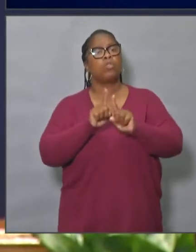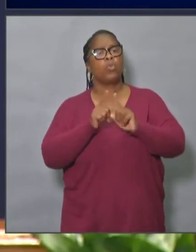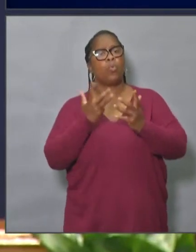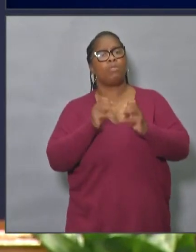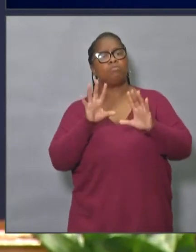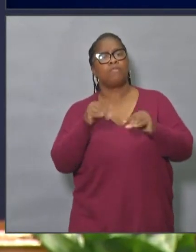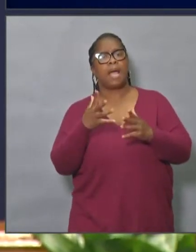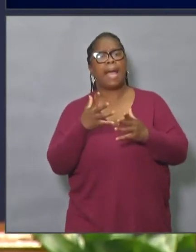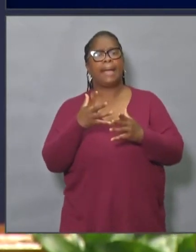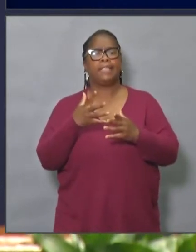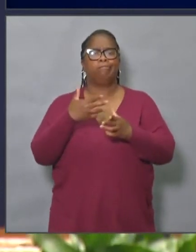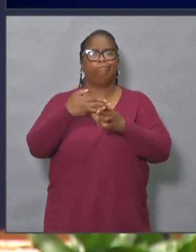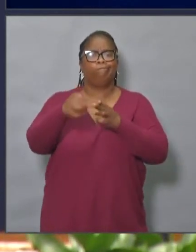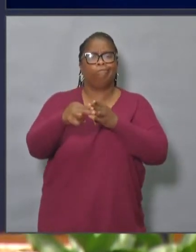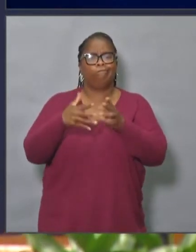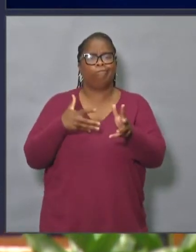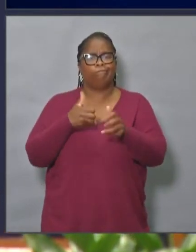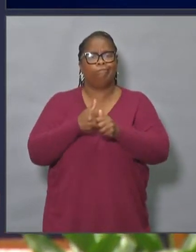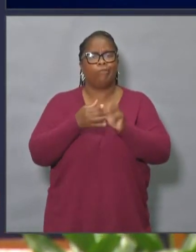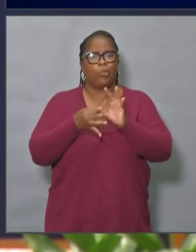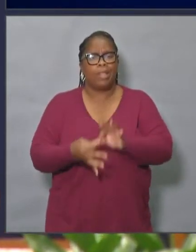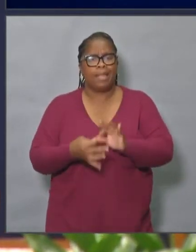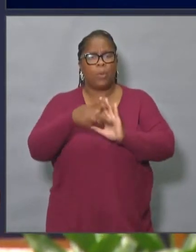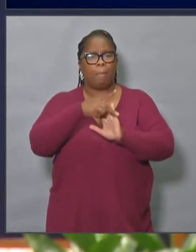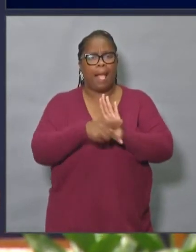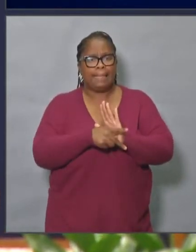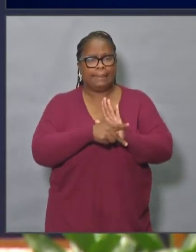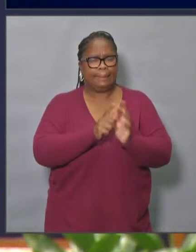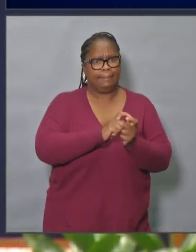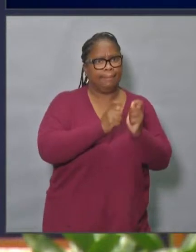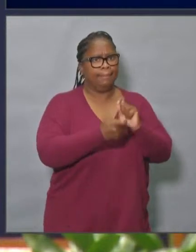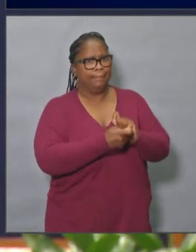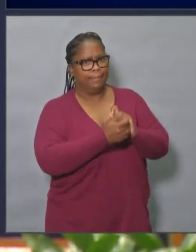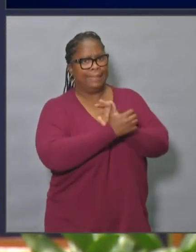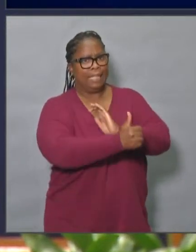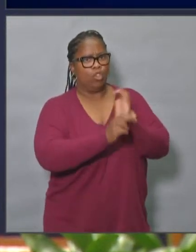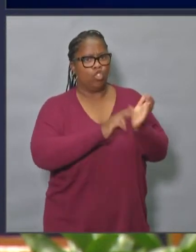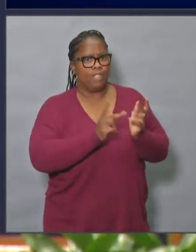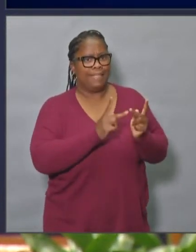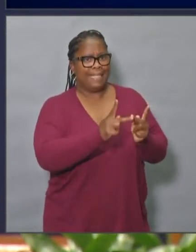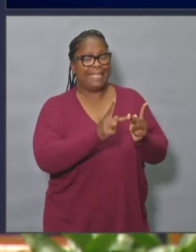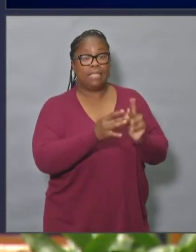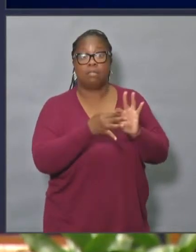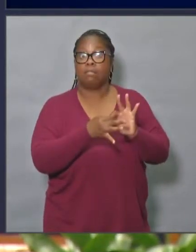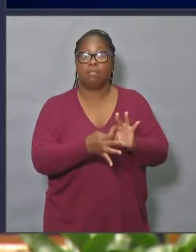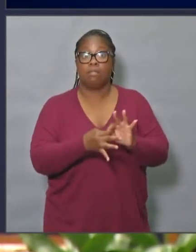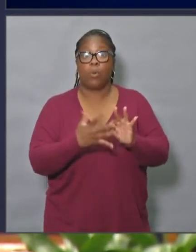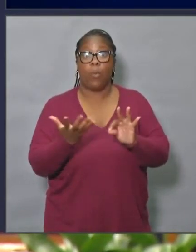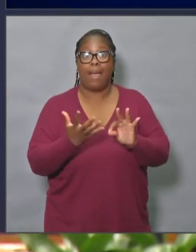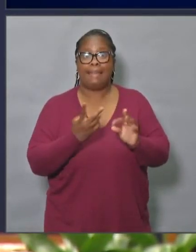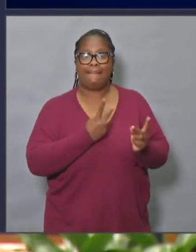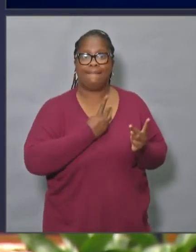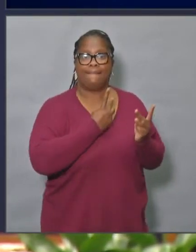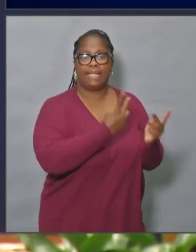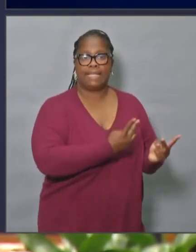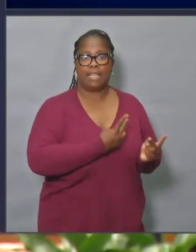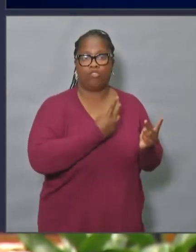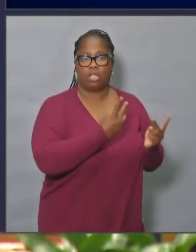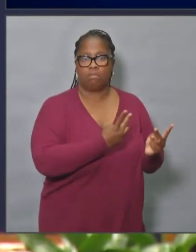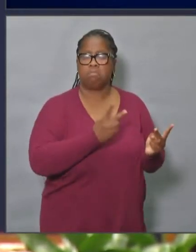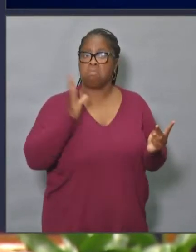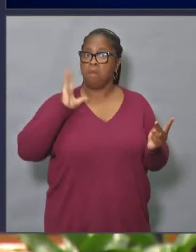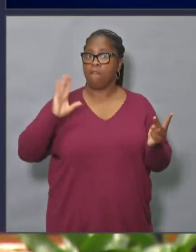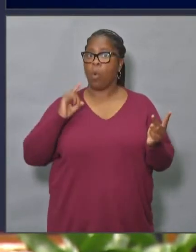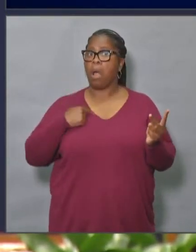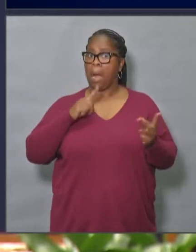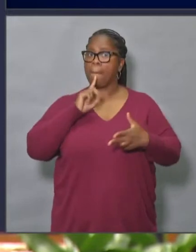short update on the policies at skilled nursing facilities around visitation. As I noted previously, the skilled nursing